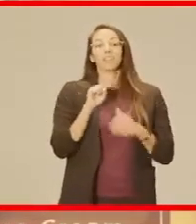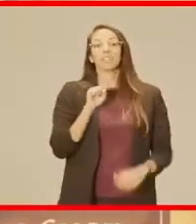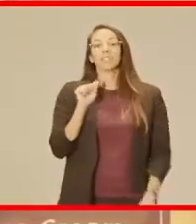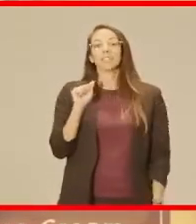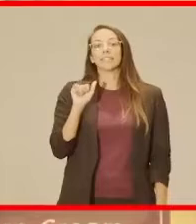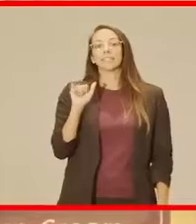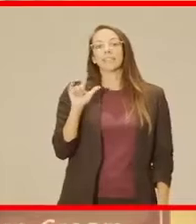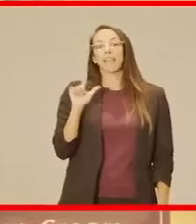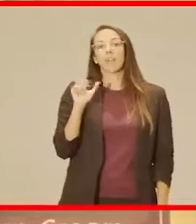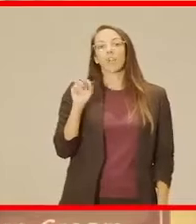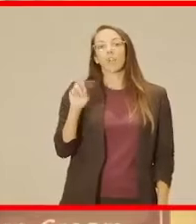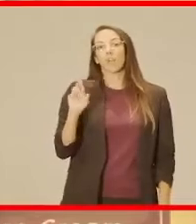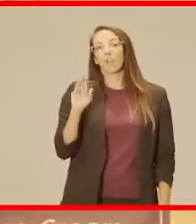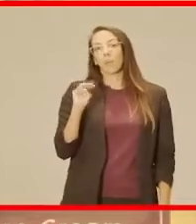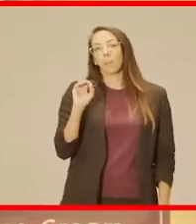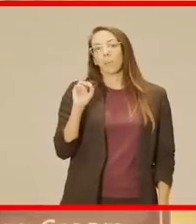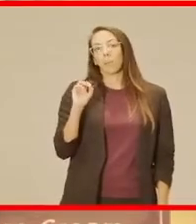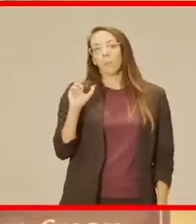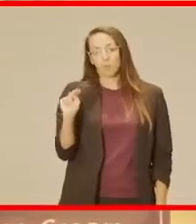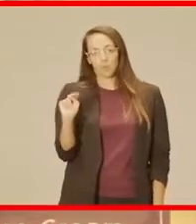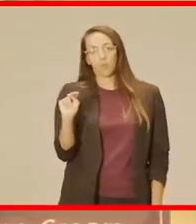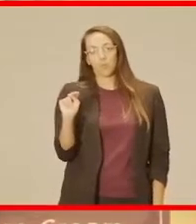Sailor Moon is an amazing superhero.